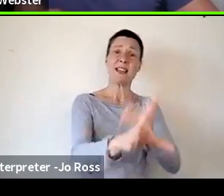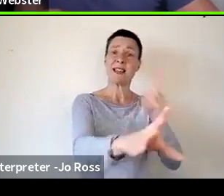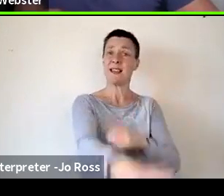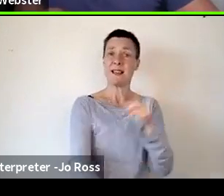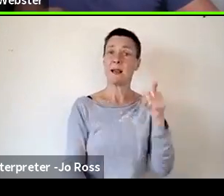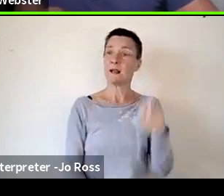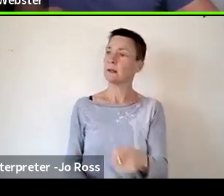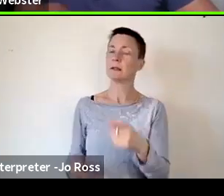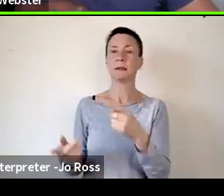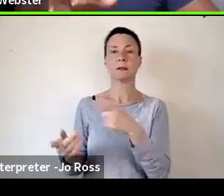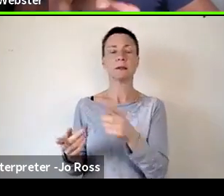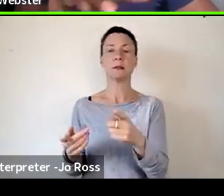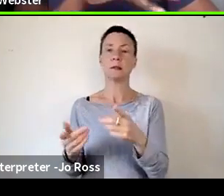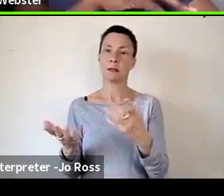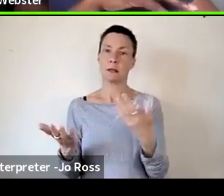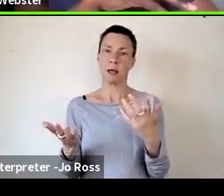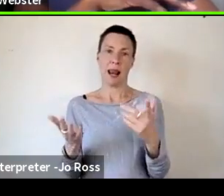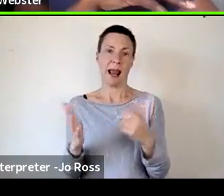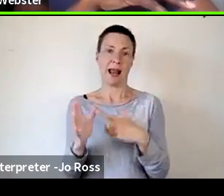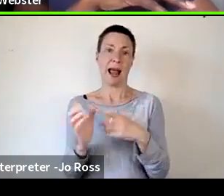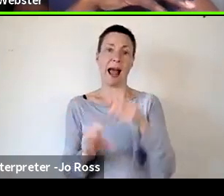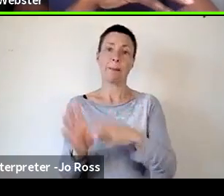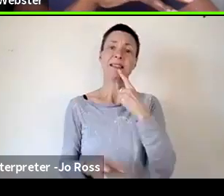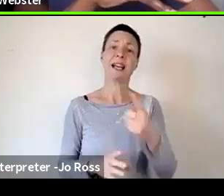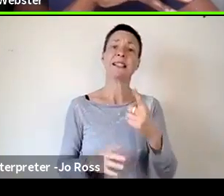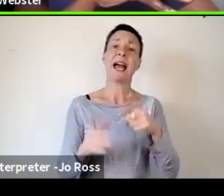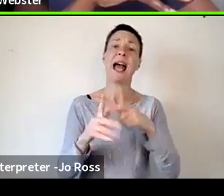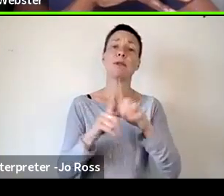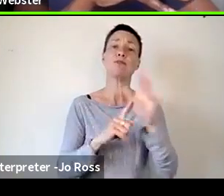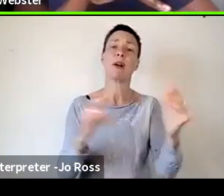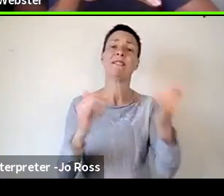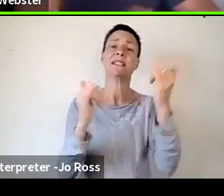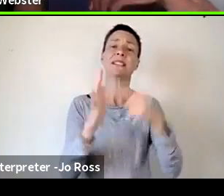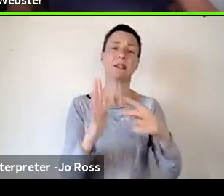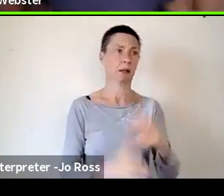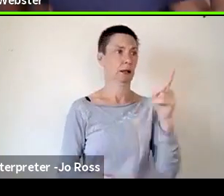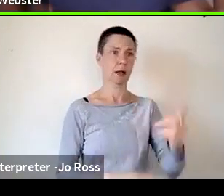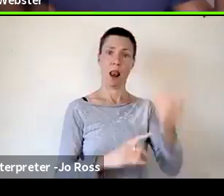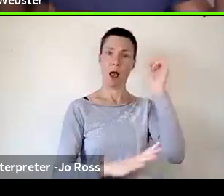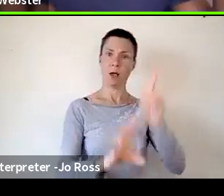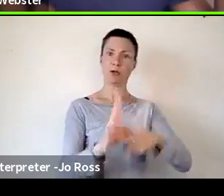that article you read, Abby, at the Edinburgh Festival last year, they were having,